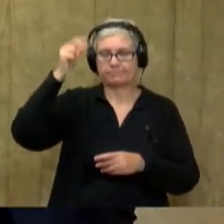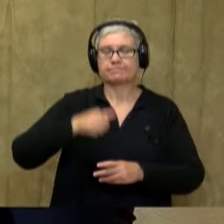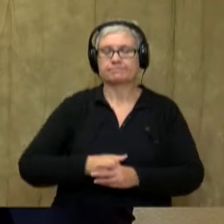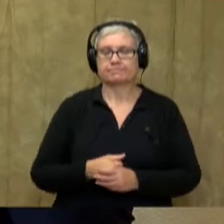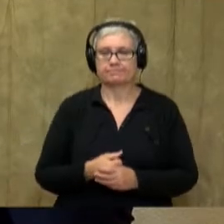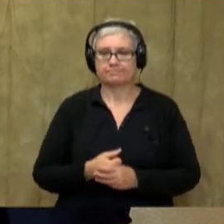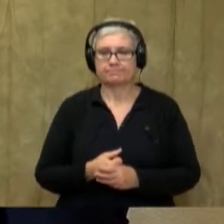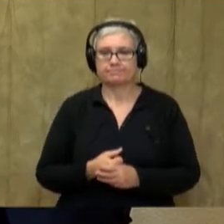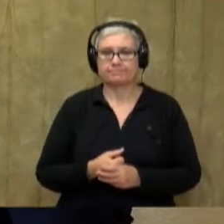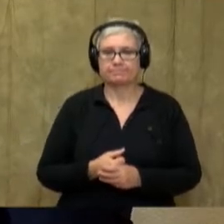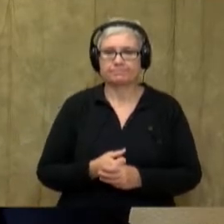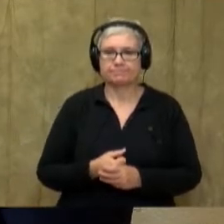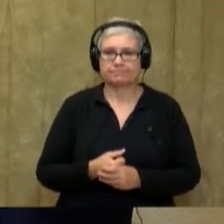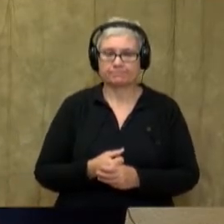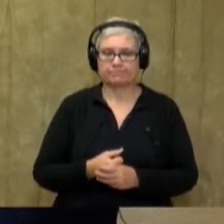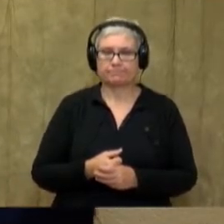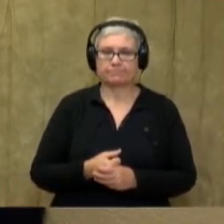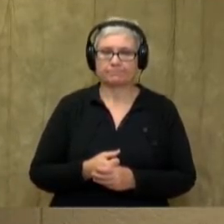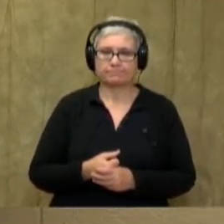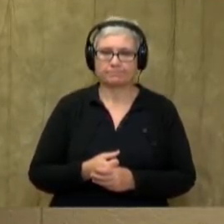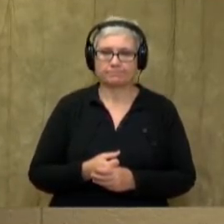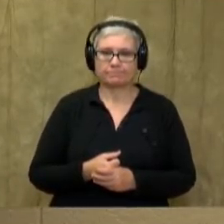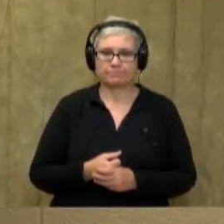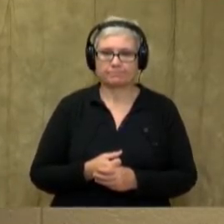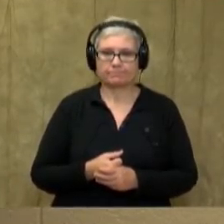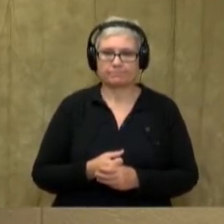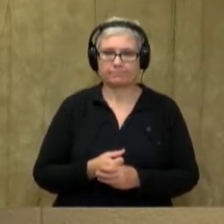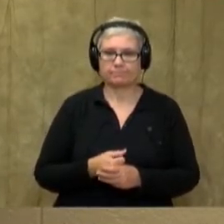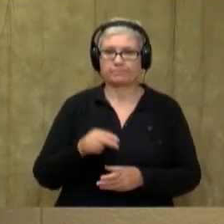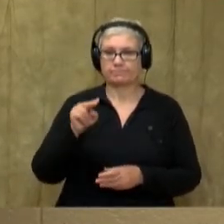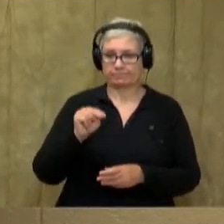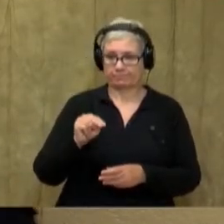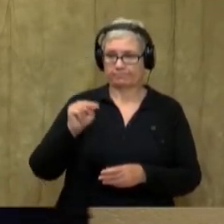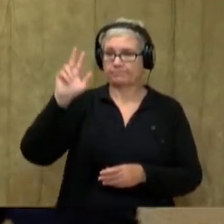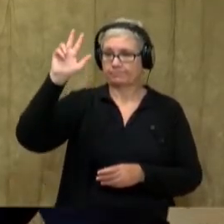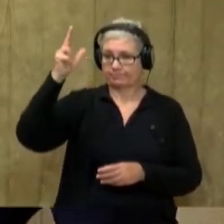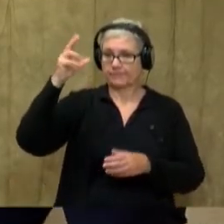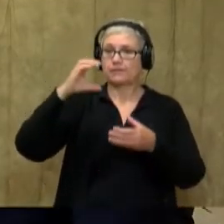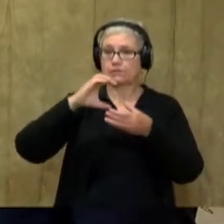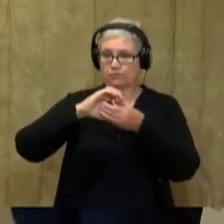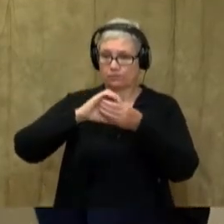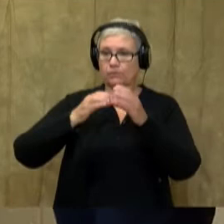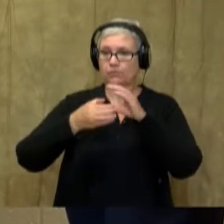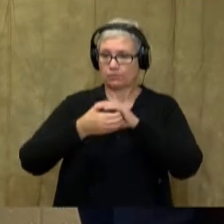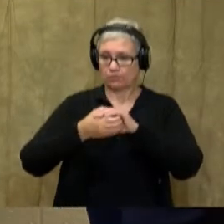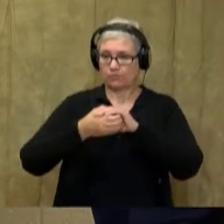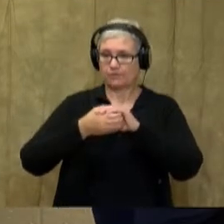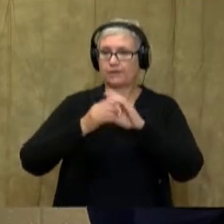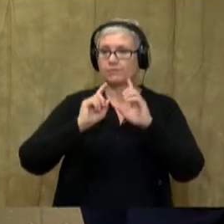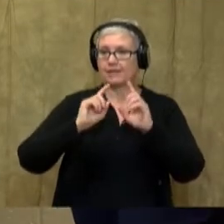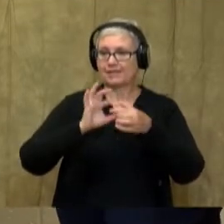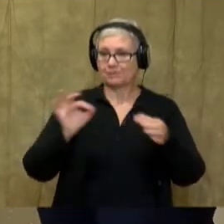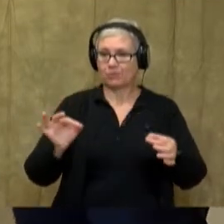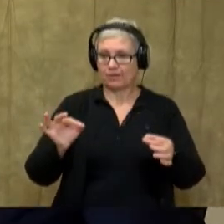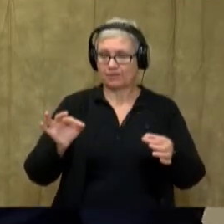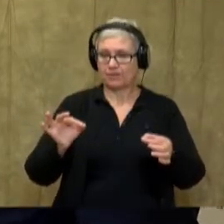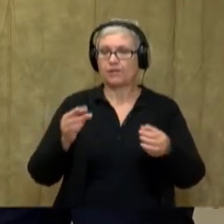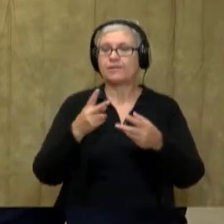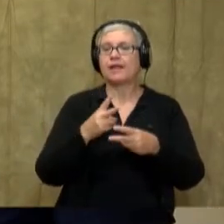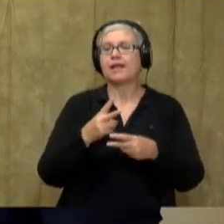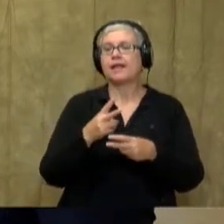3rd power. And this is, for a cube, the equation or the expression that models